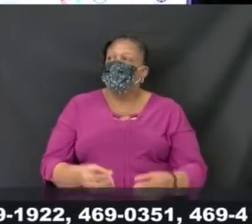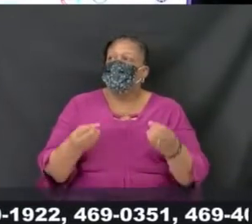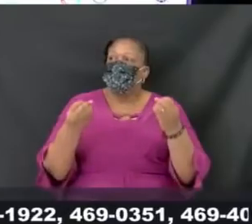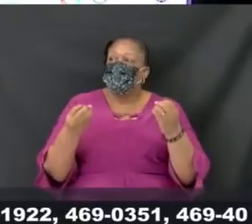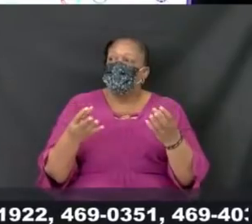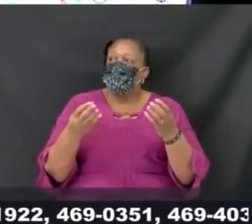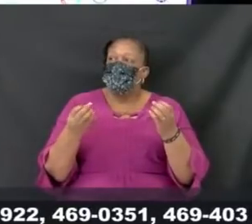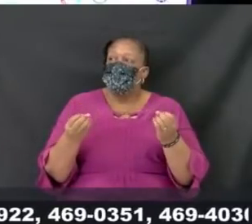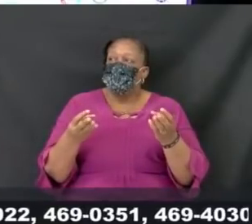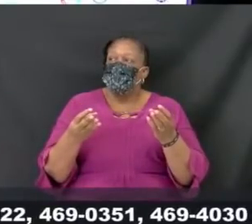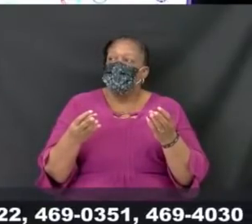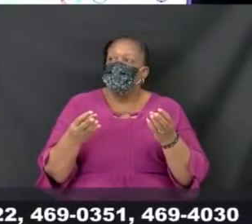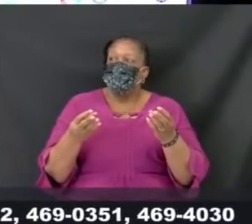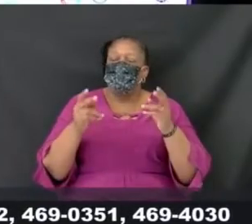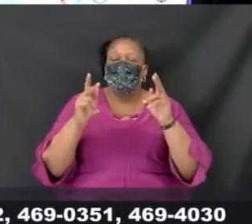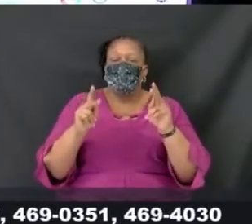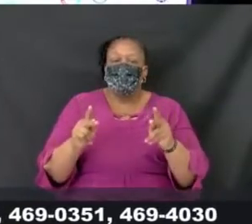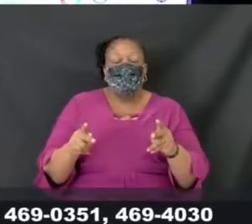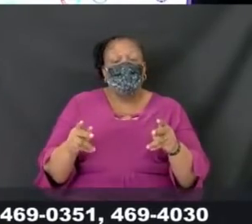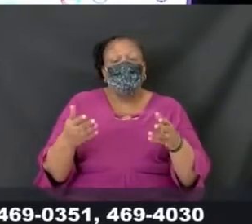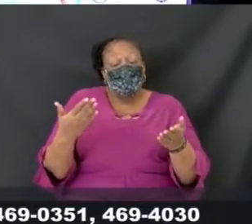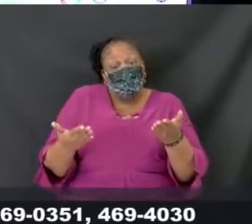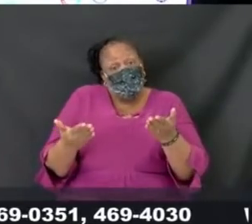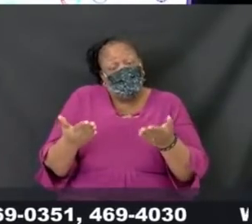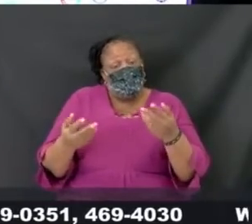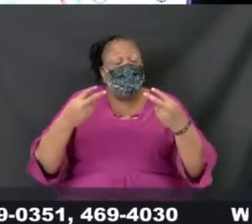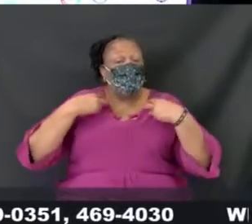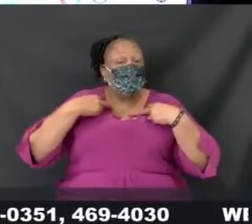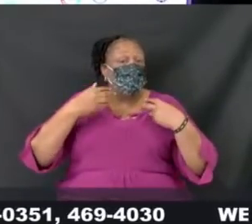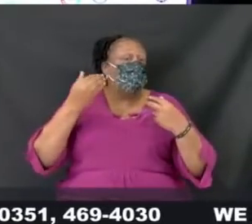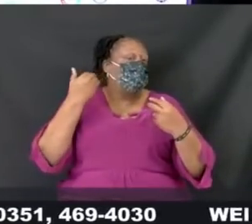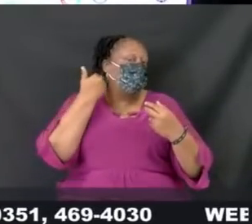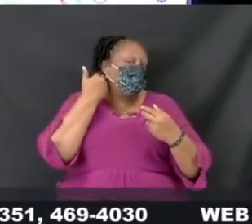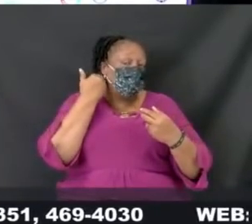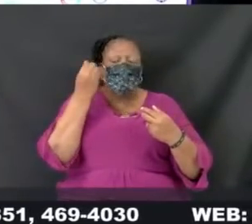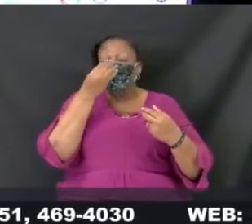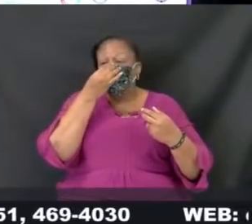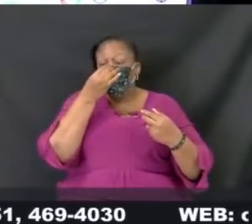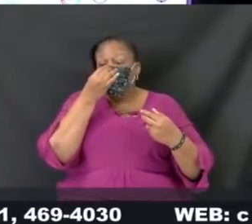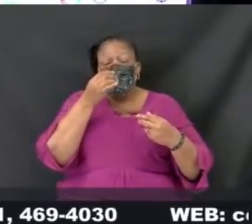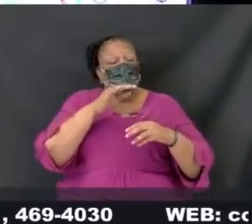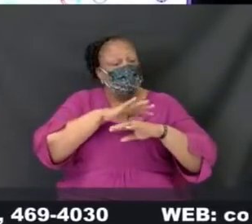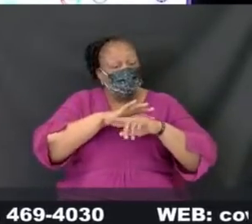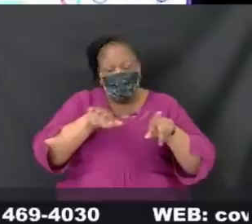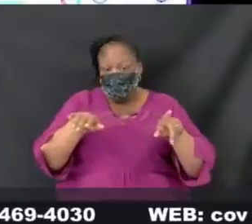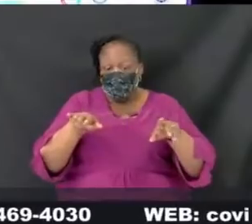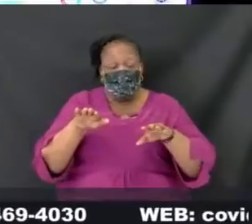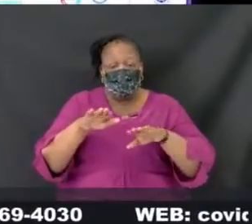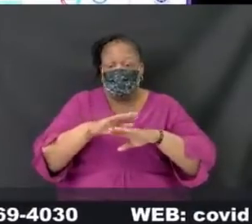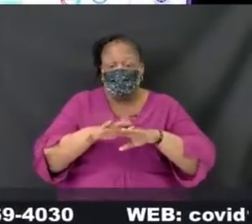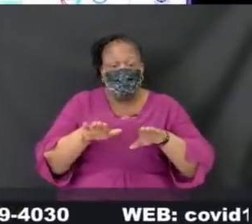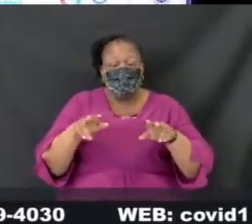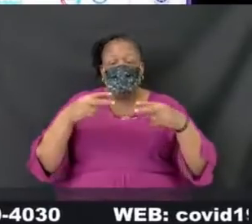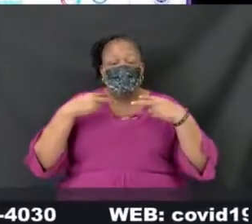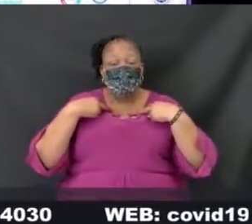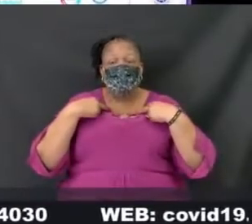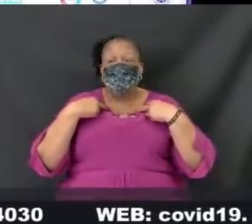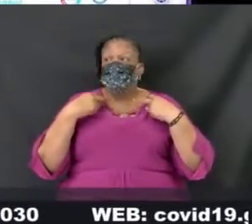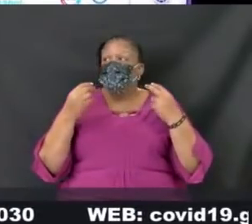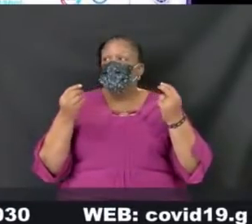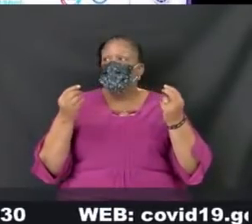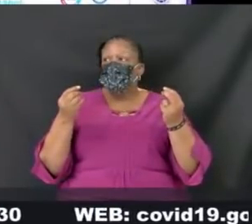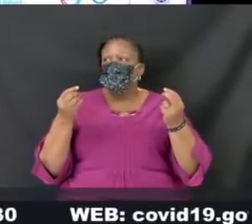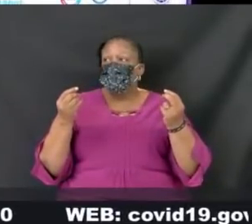can still have the flu, and so you could have flu-like symptoms, you have a PCR test, it is negative, and it could be that